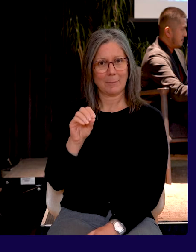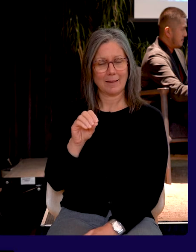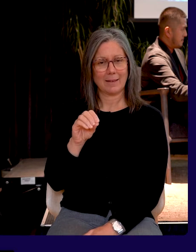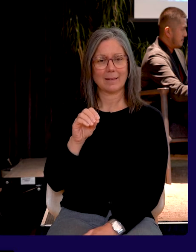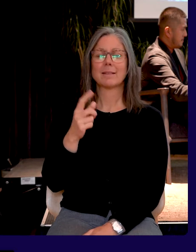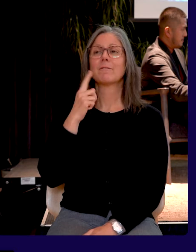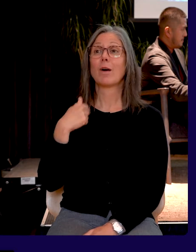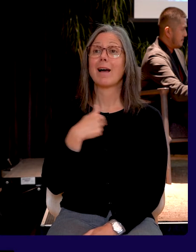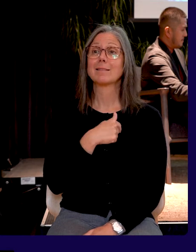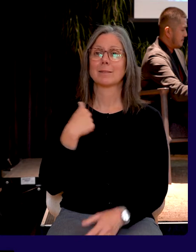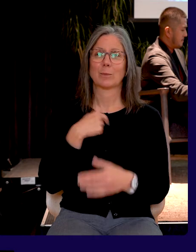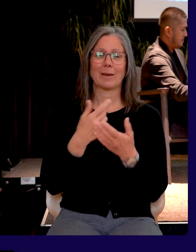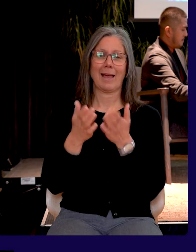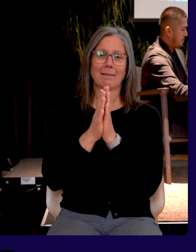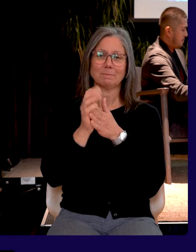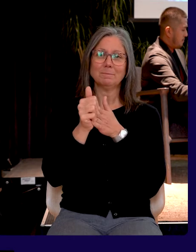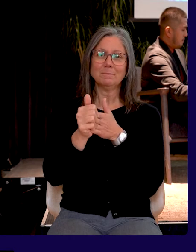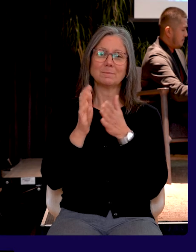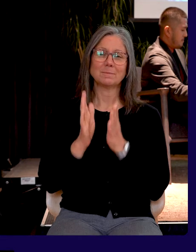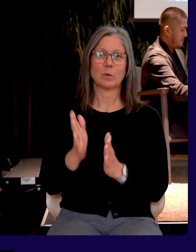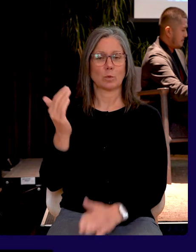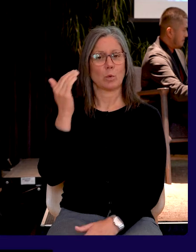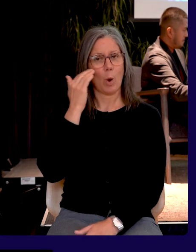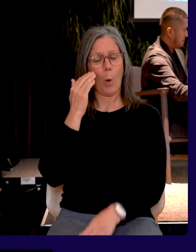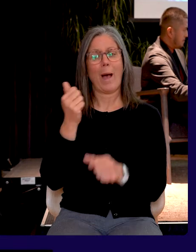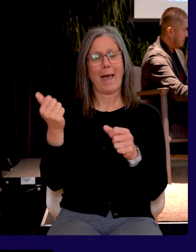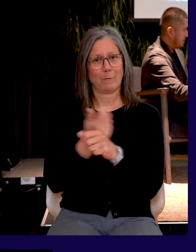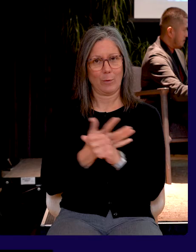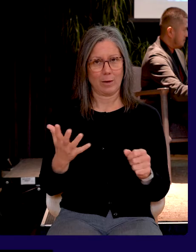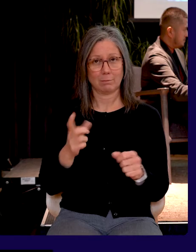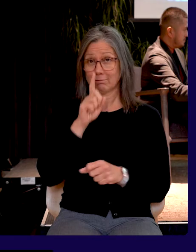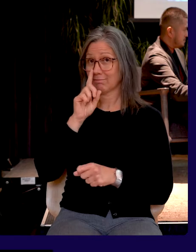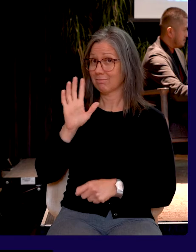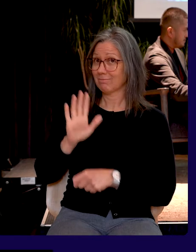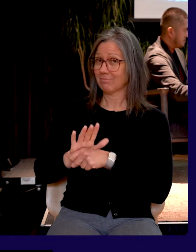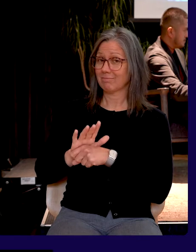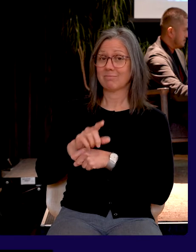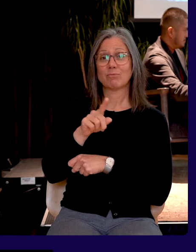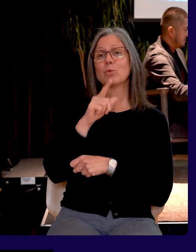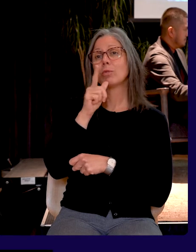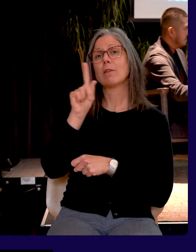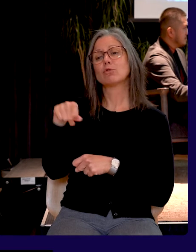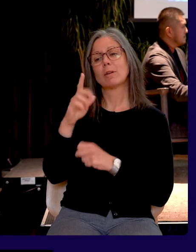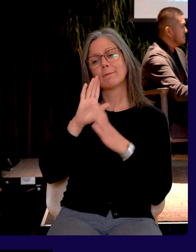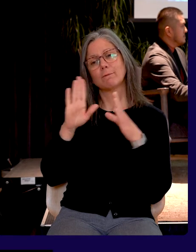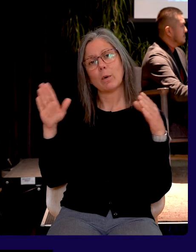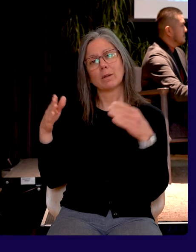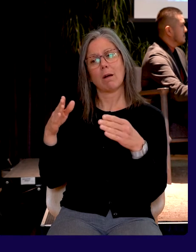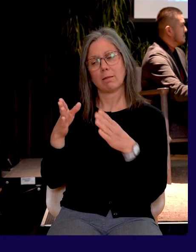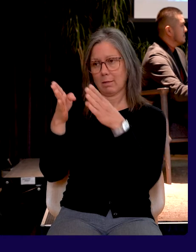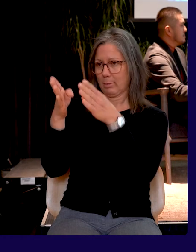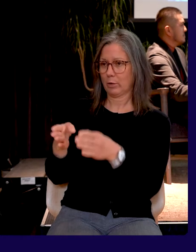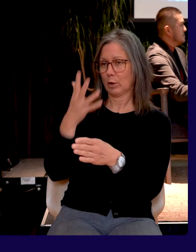And for us, we are asking our leaders to know everyone. Make sure that you're not just focused on the